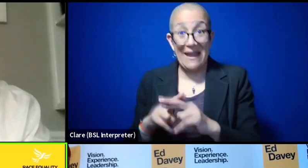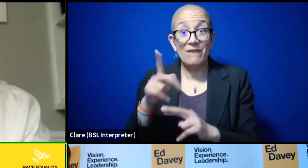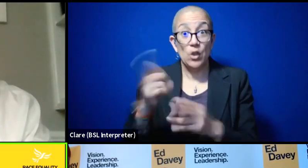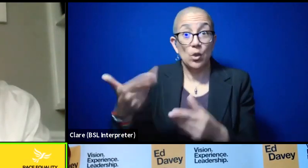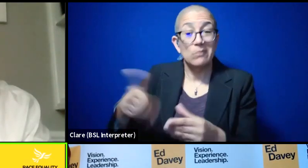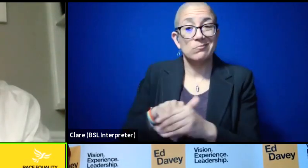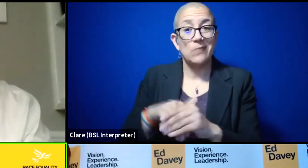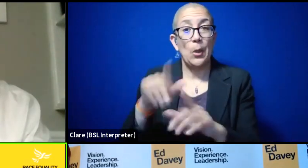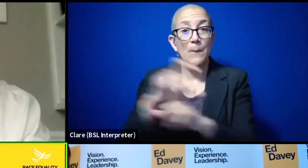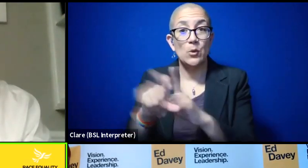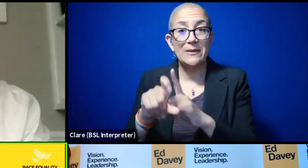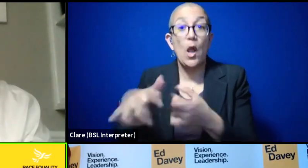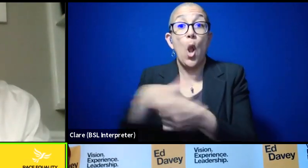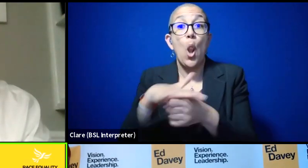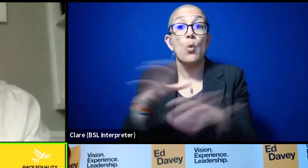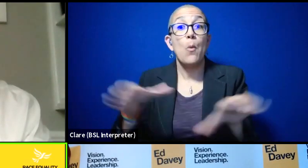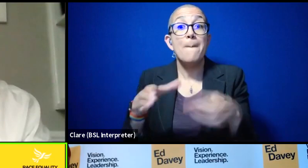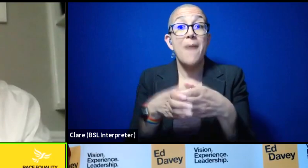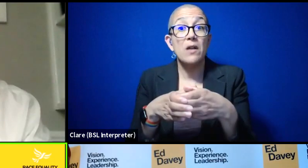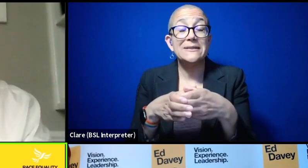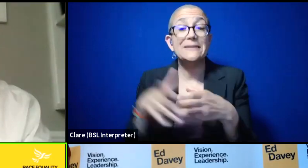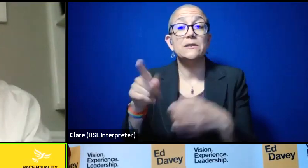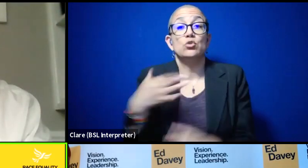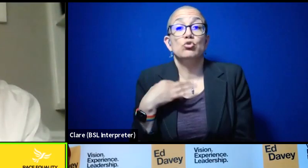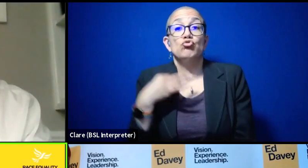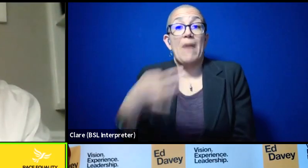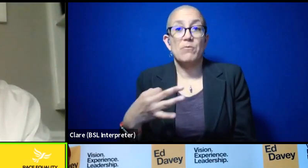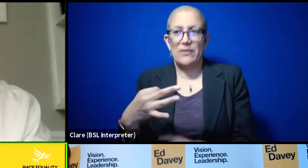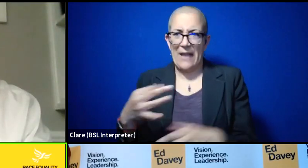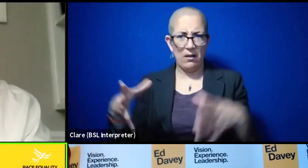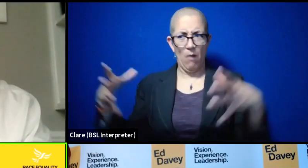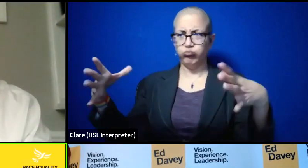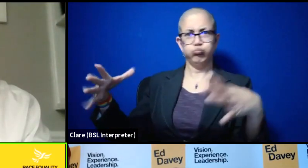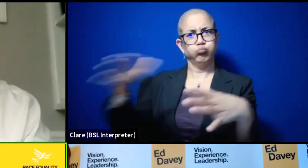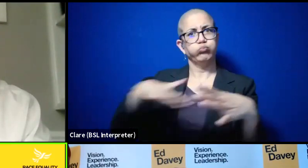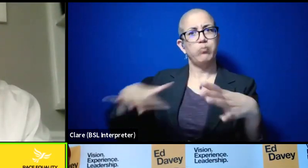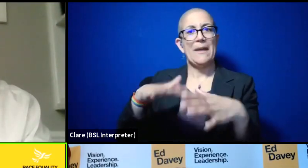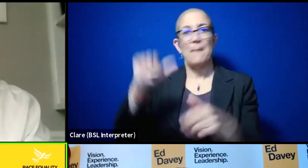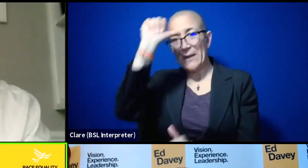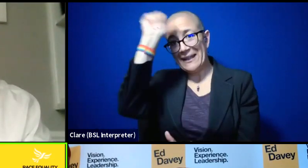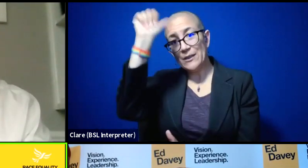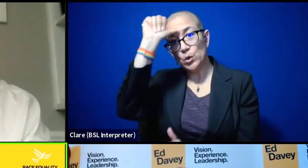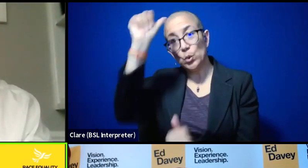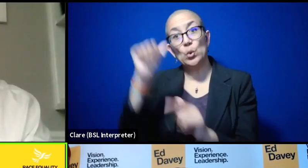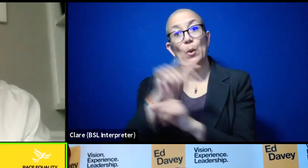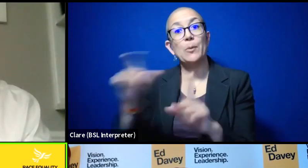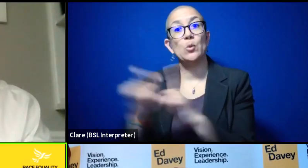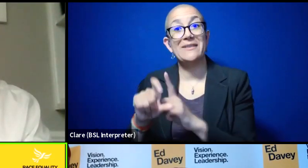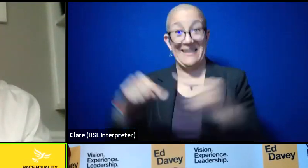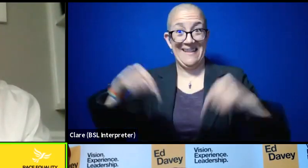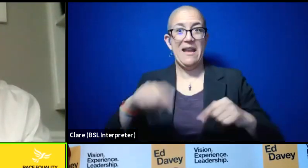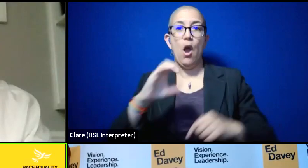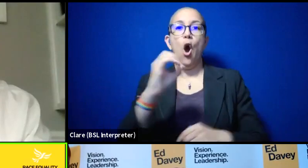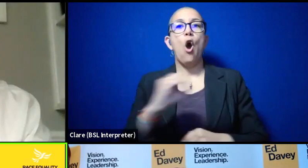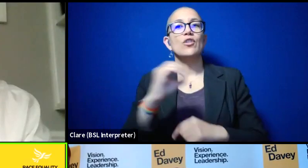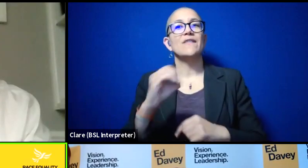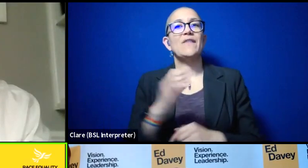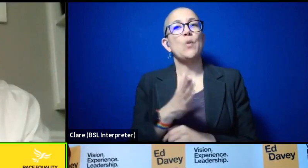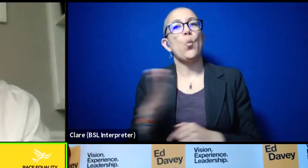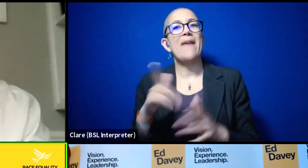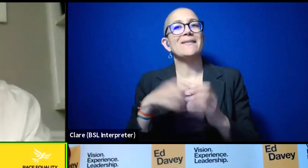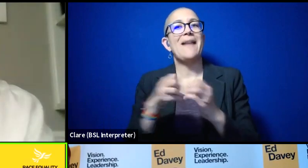community, if you are a local party that represents, you know, a large, let's say Hindu community, and I have one here in Oxford, Western Abingdon. I was